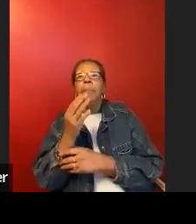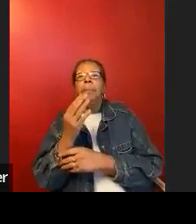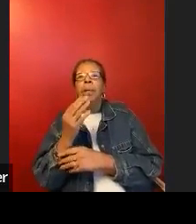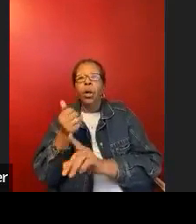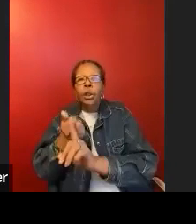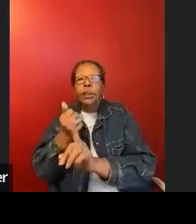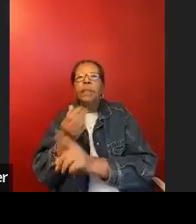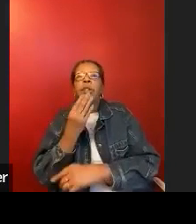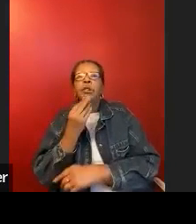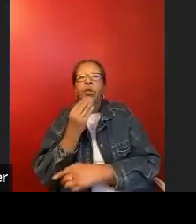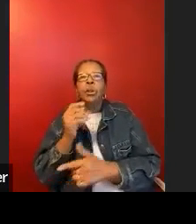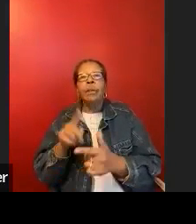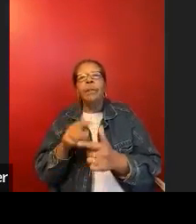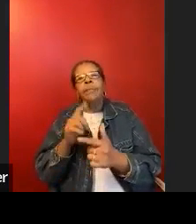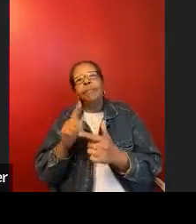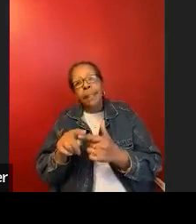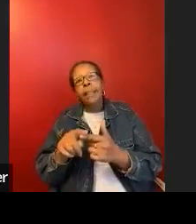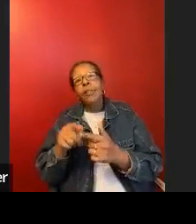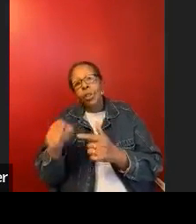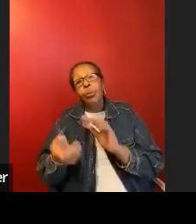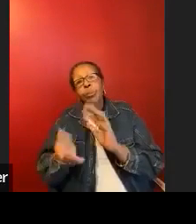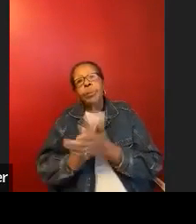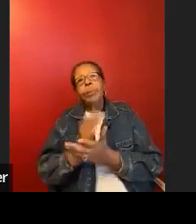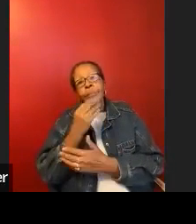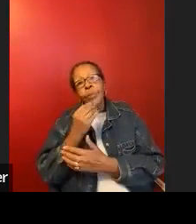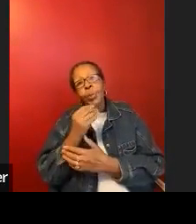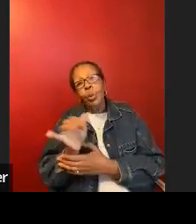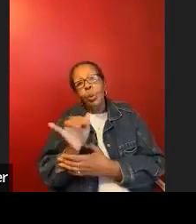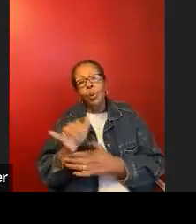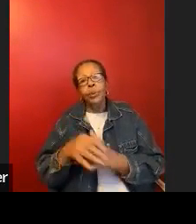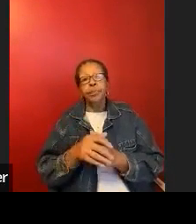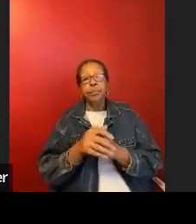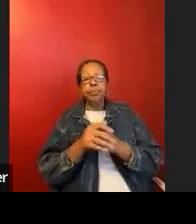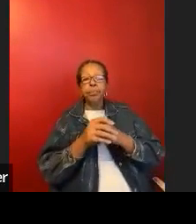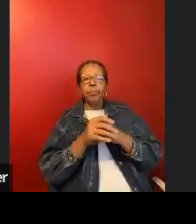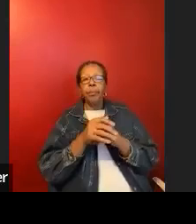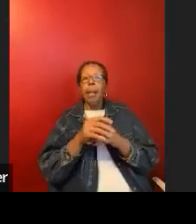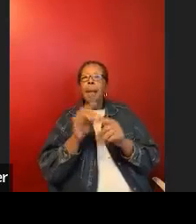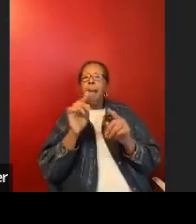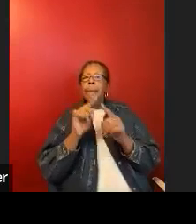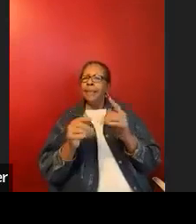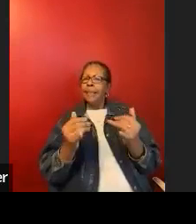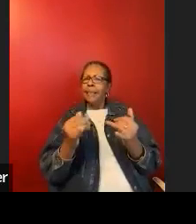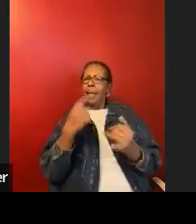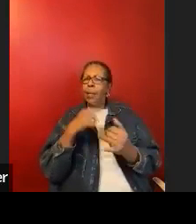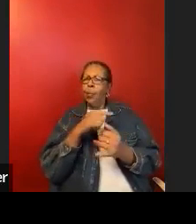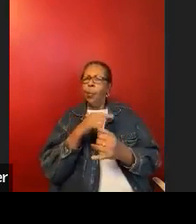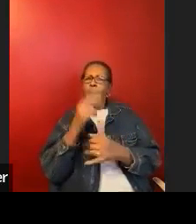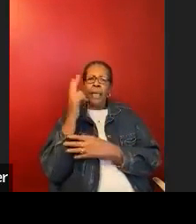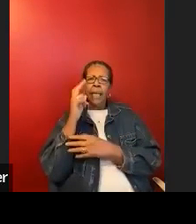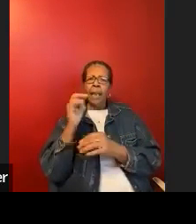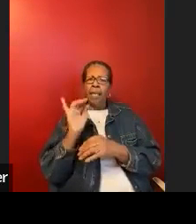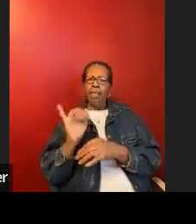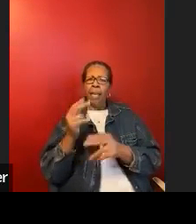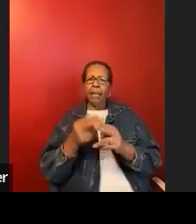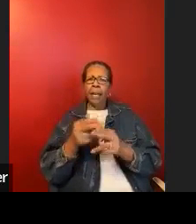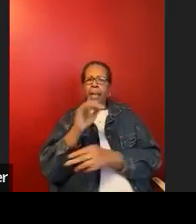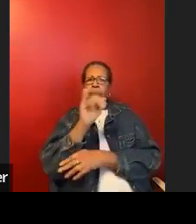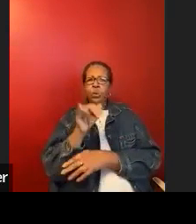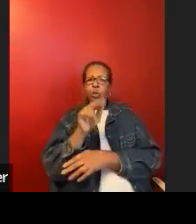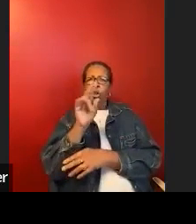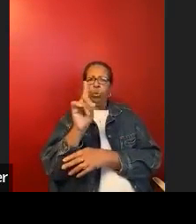Judas Iscariot. And even today, when we use that name Judas, what do we usually mean by that if we call somebody